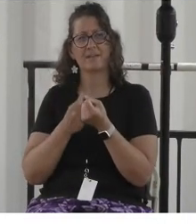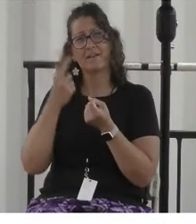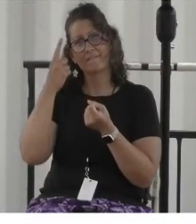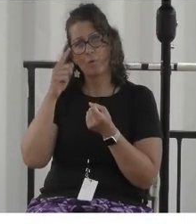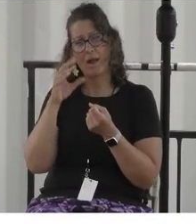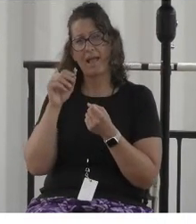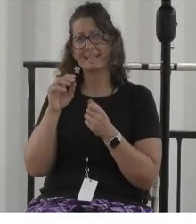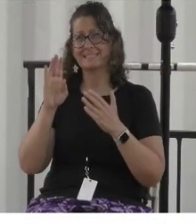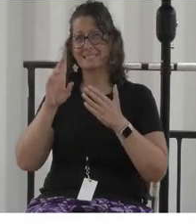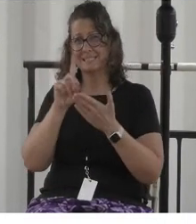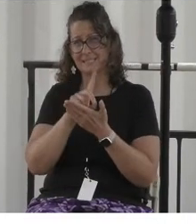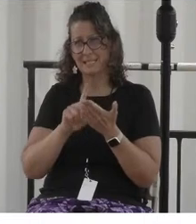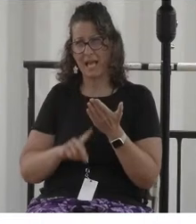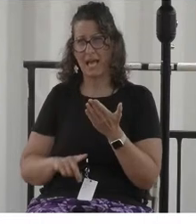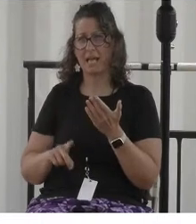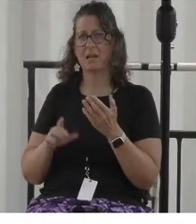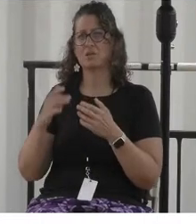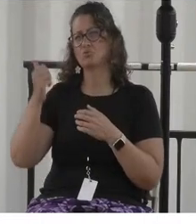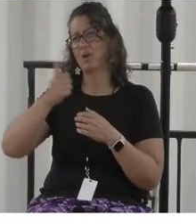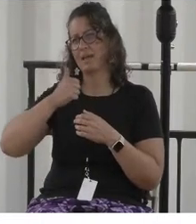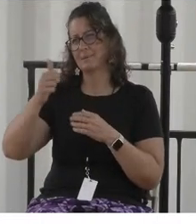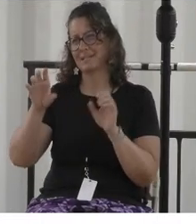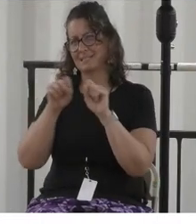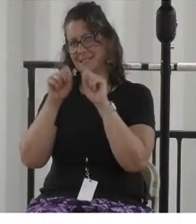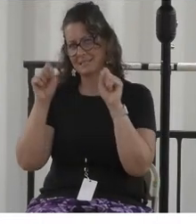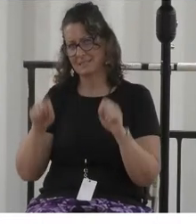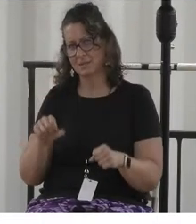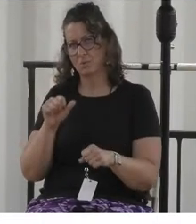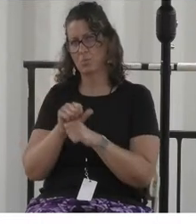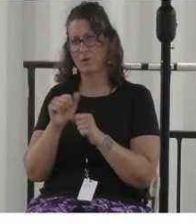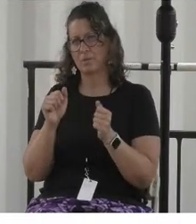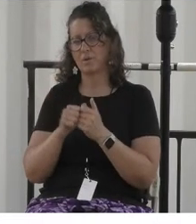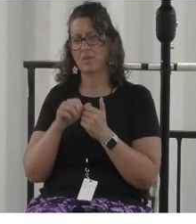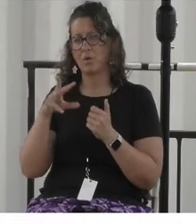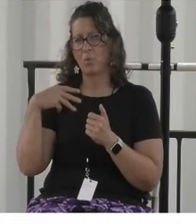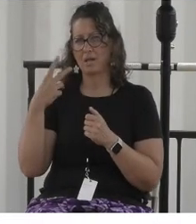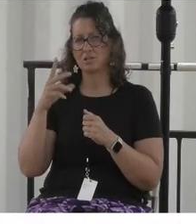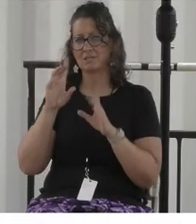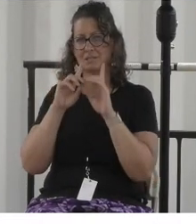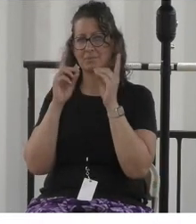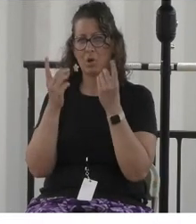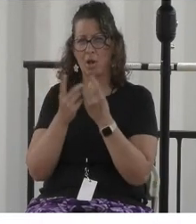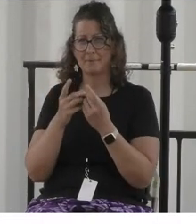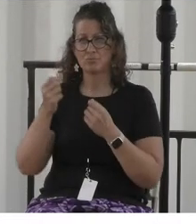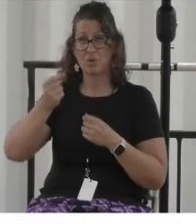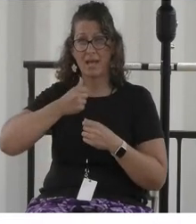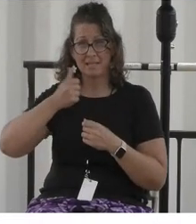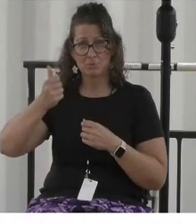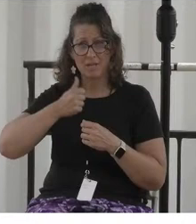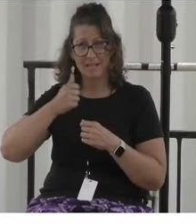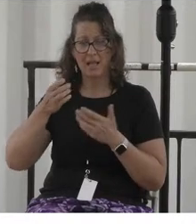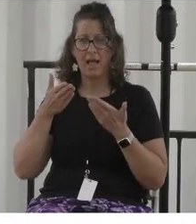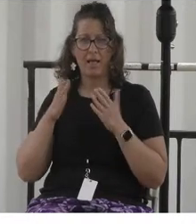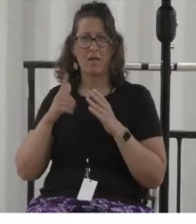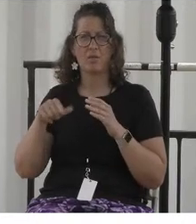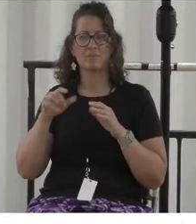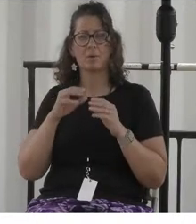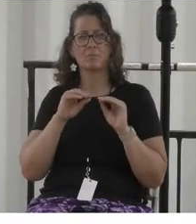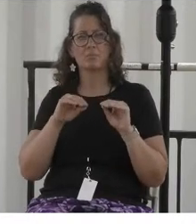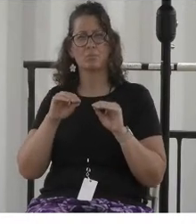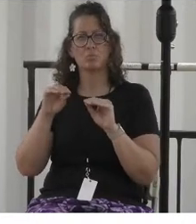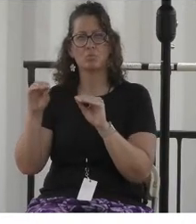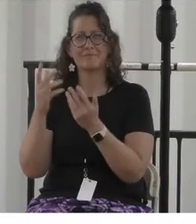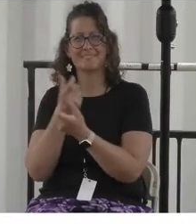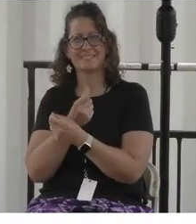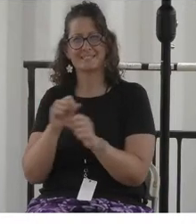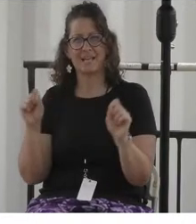basically design a transportation system working with the Washington Department of Transportation that allows for them to move safely throughout the